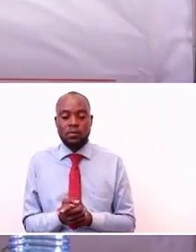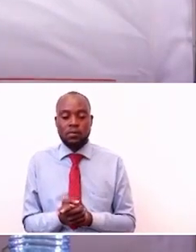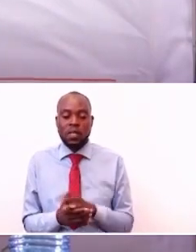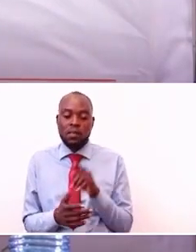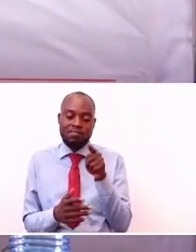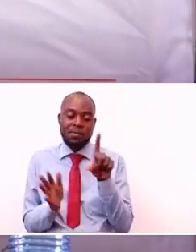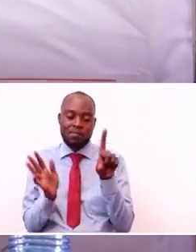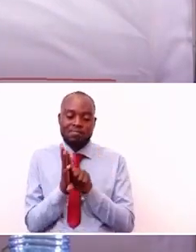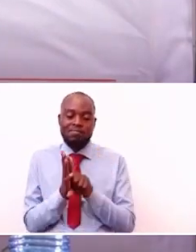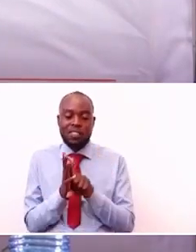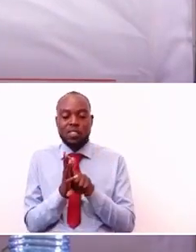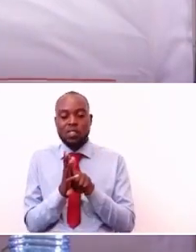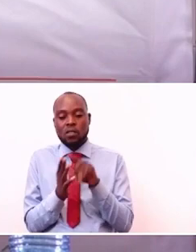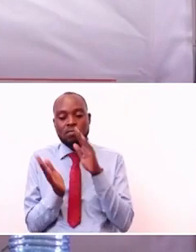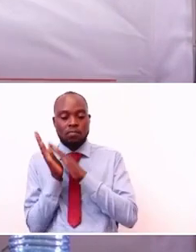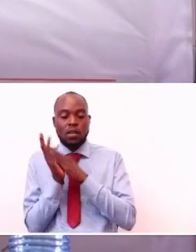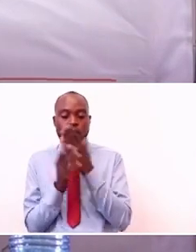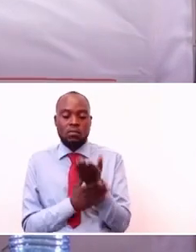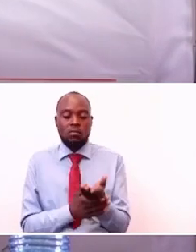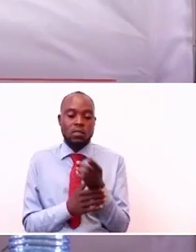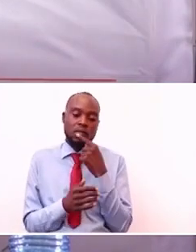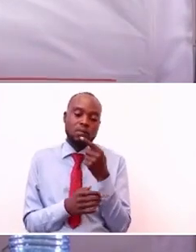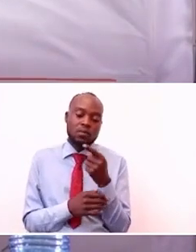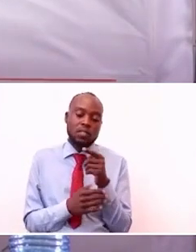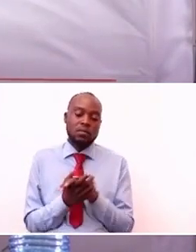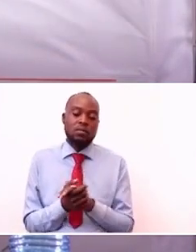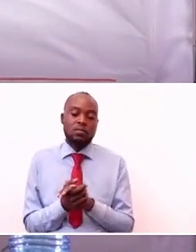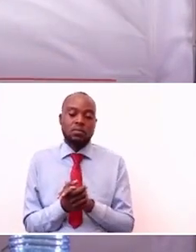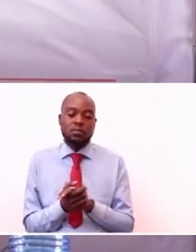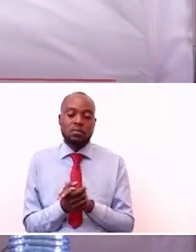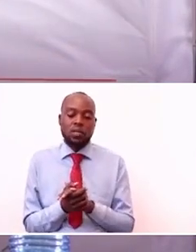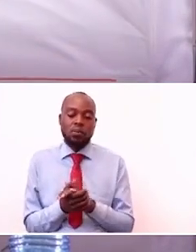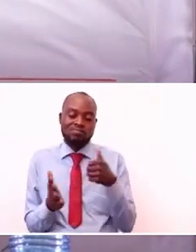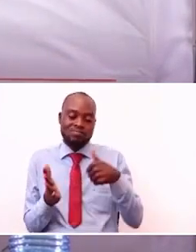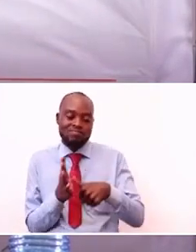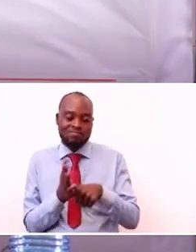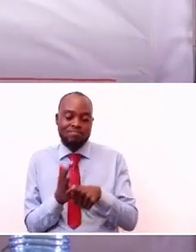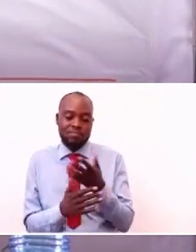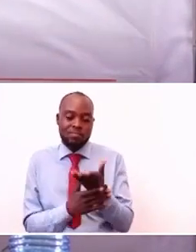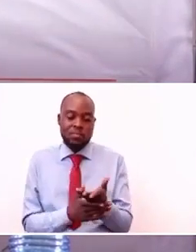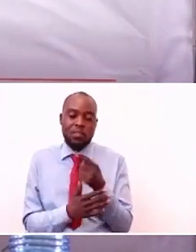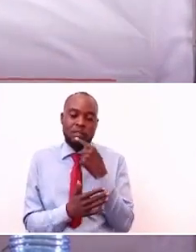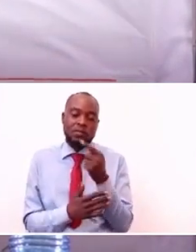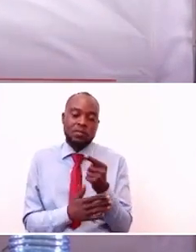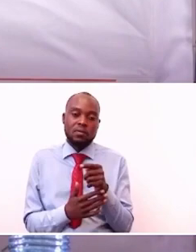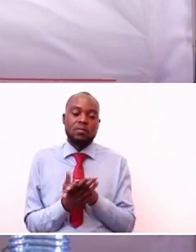rules of nature. So when we talk about predatory lending, I hear a lot